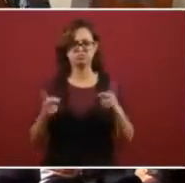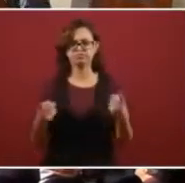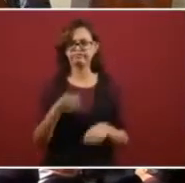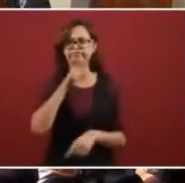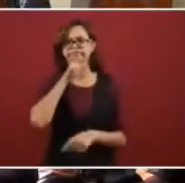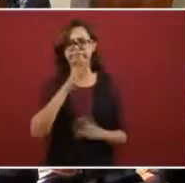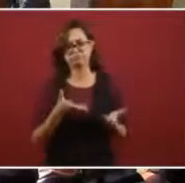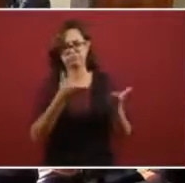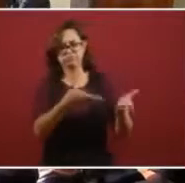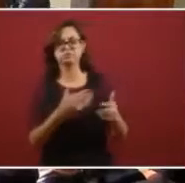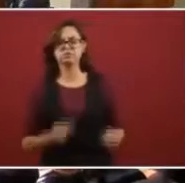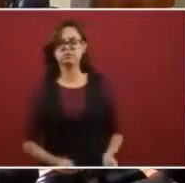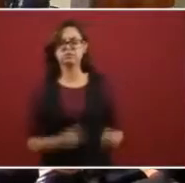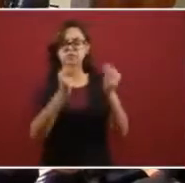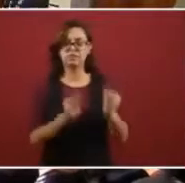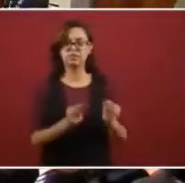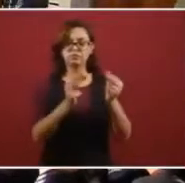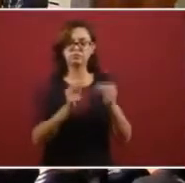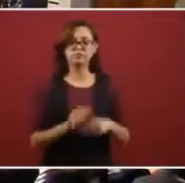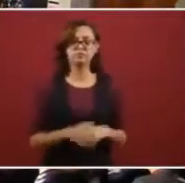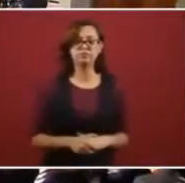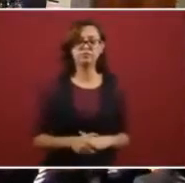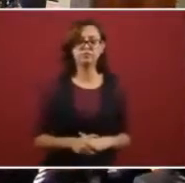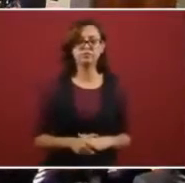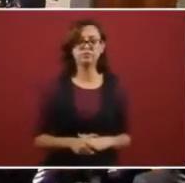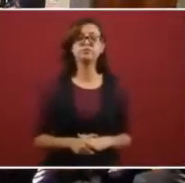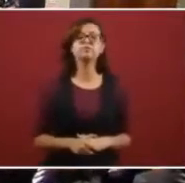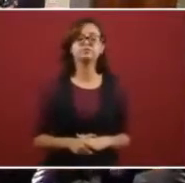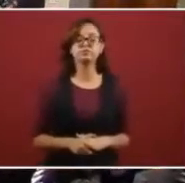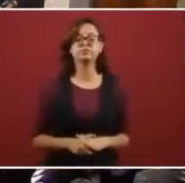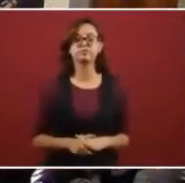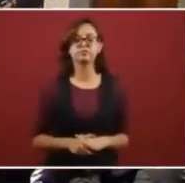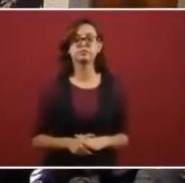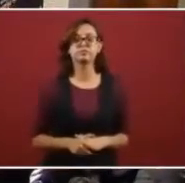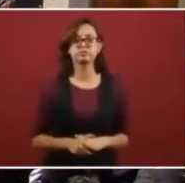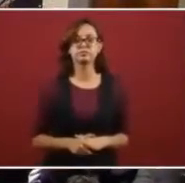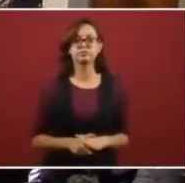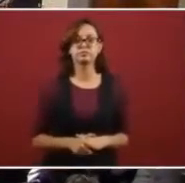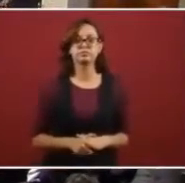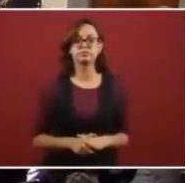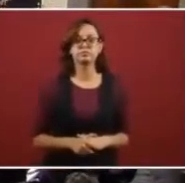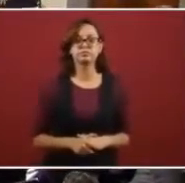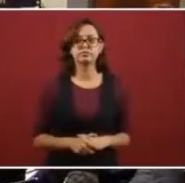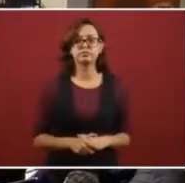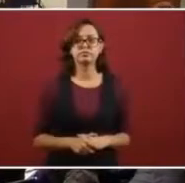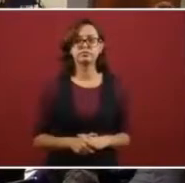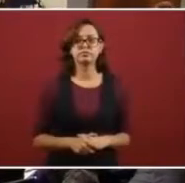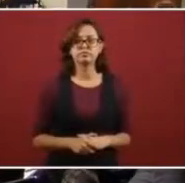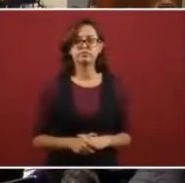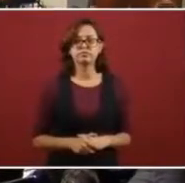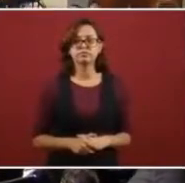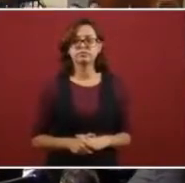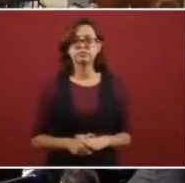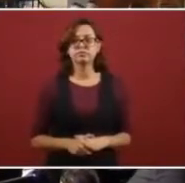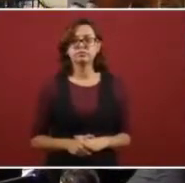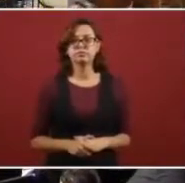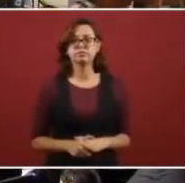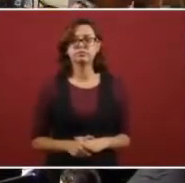promote development. But of course, all of this was